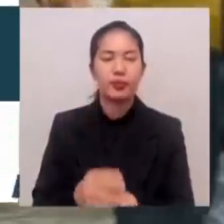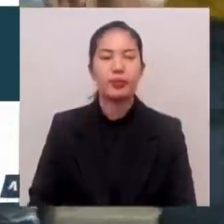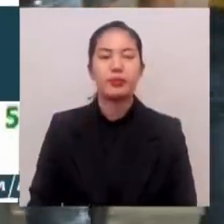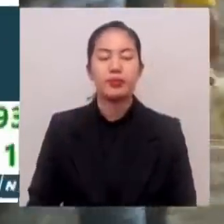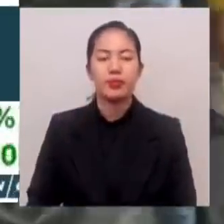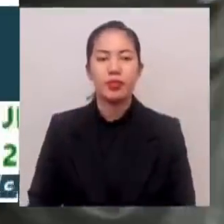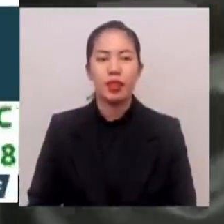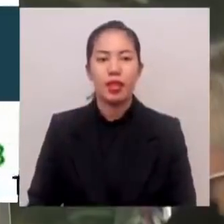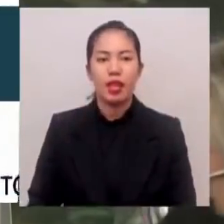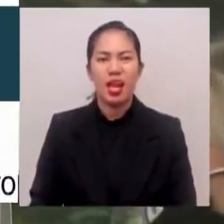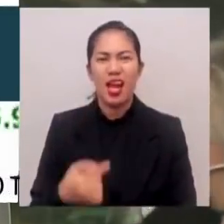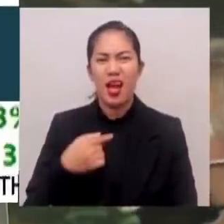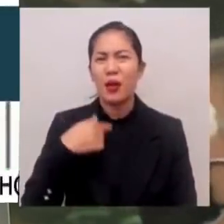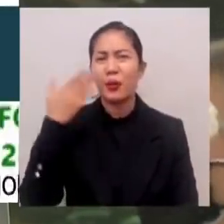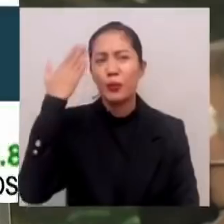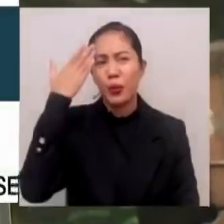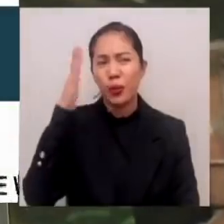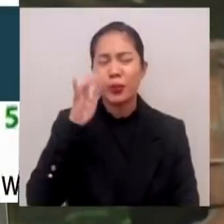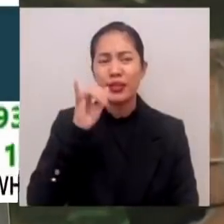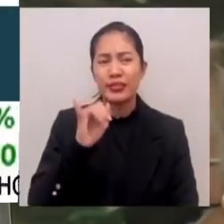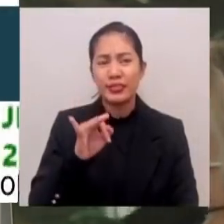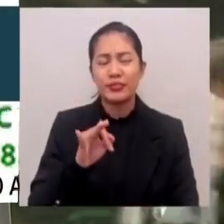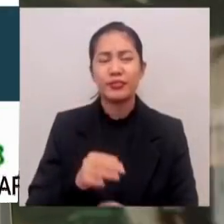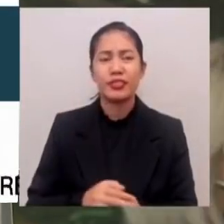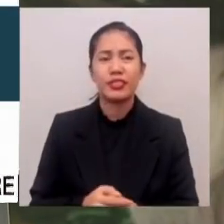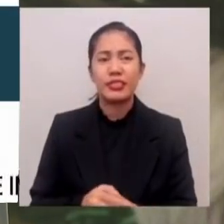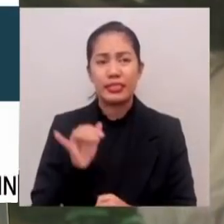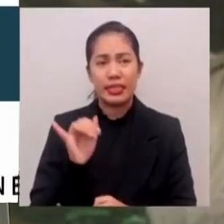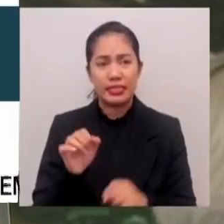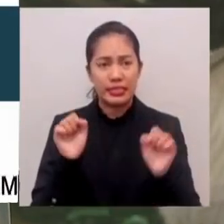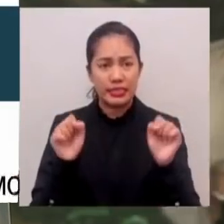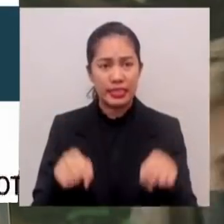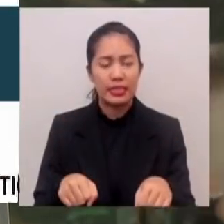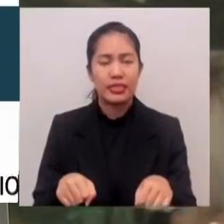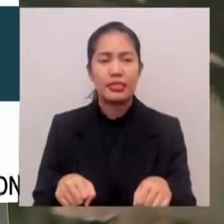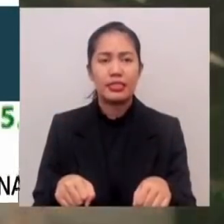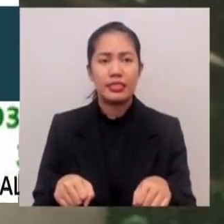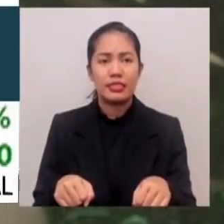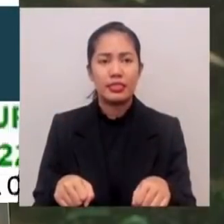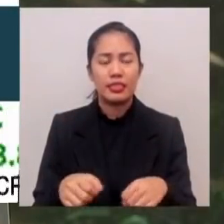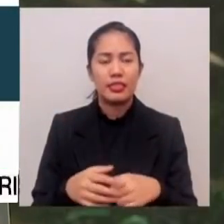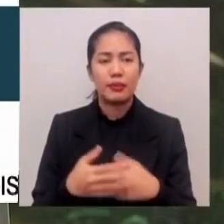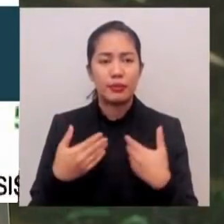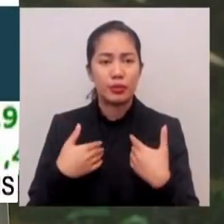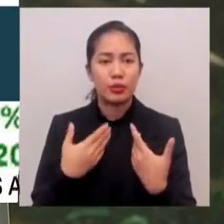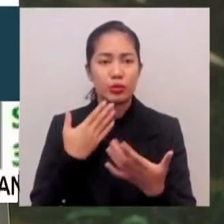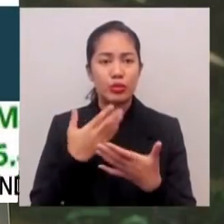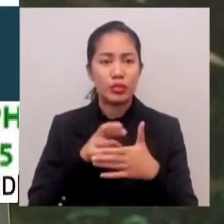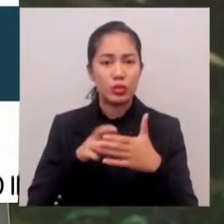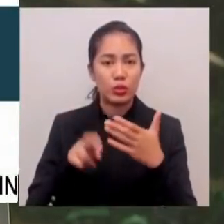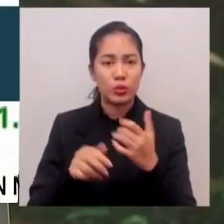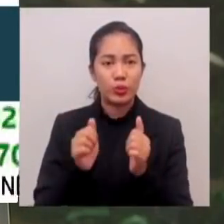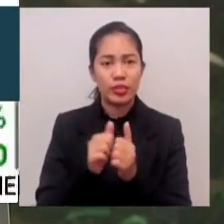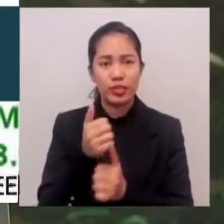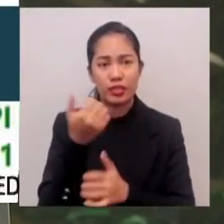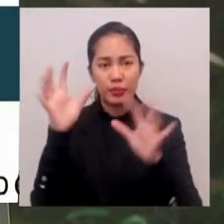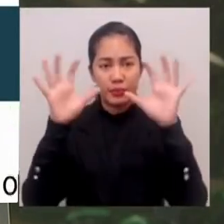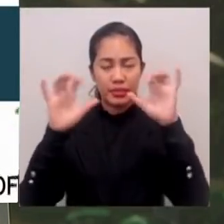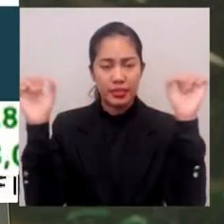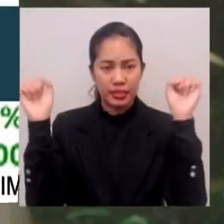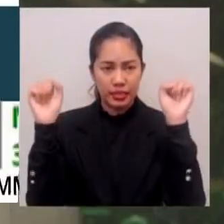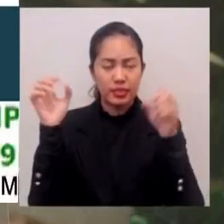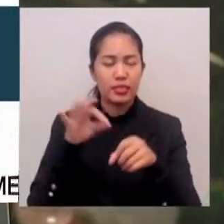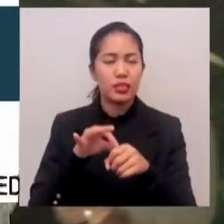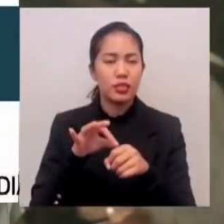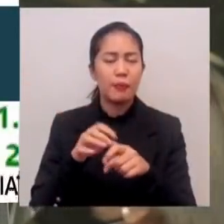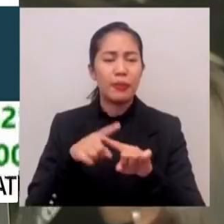if this will also play out with the other candidates, no. But I suppose hindi